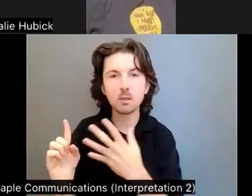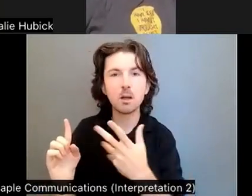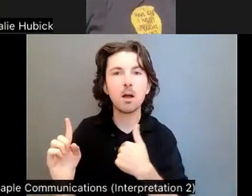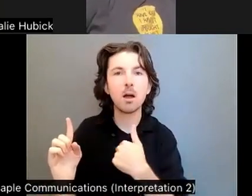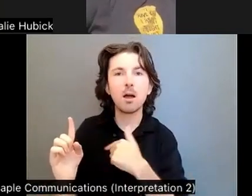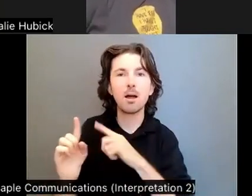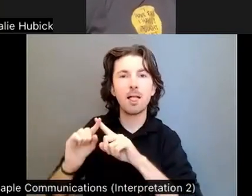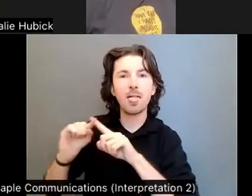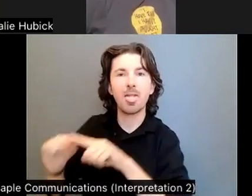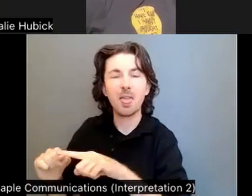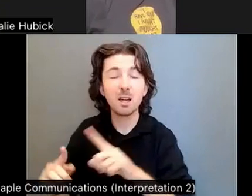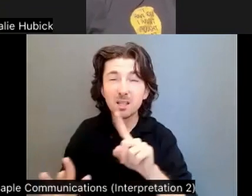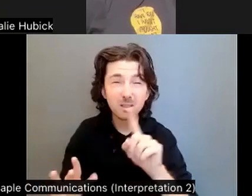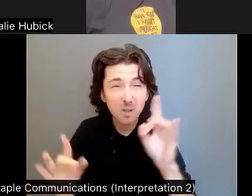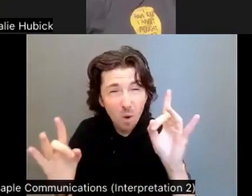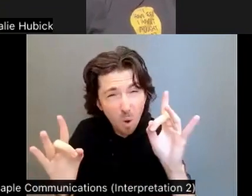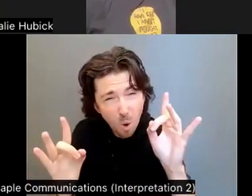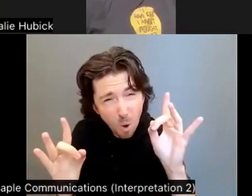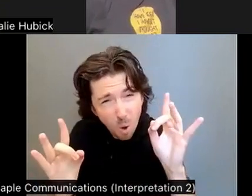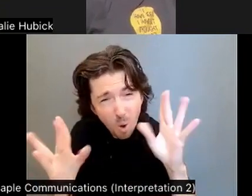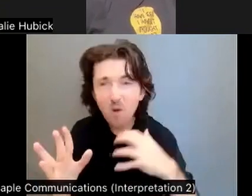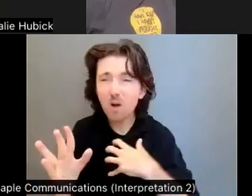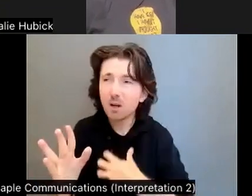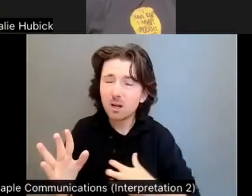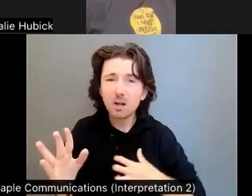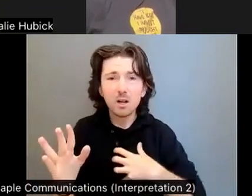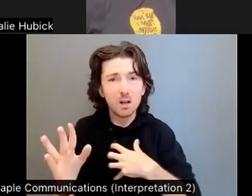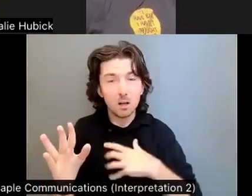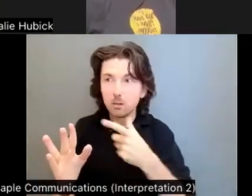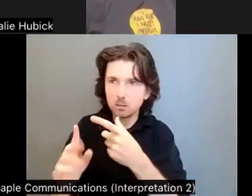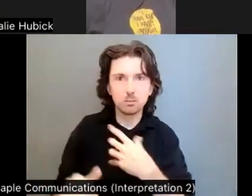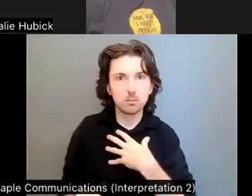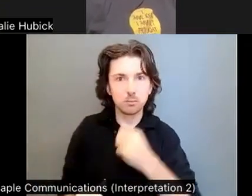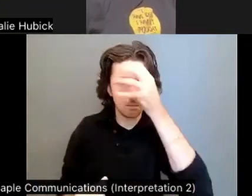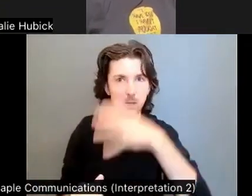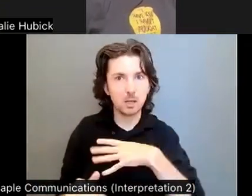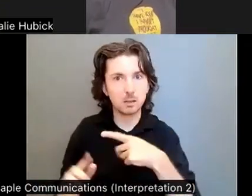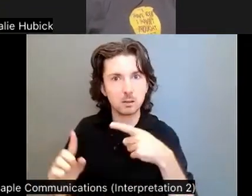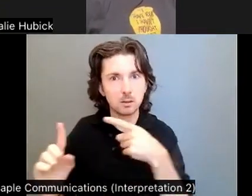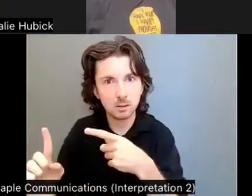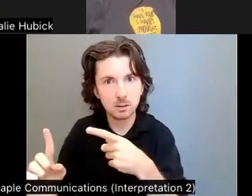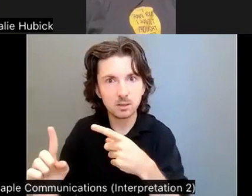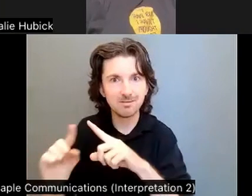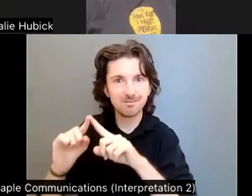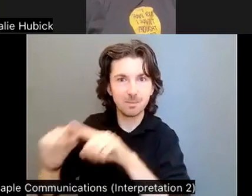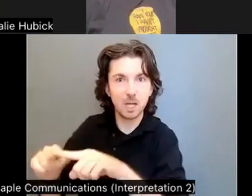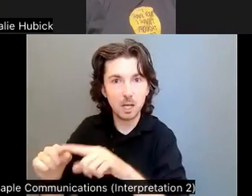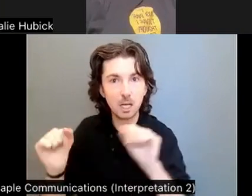Sickening, but it's the truth. And I think you asked about my lived experience as well,